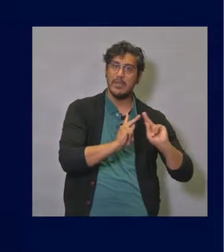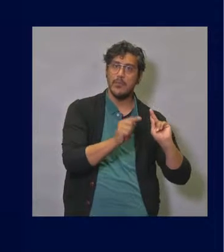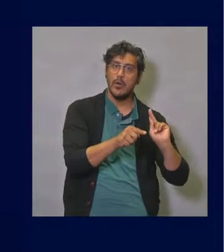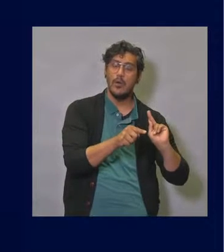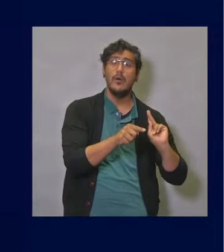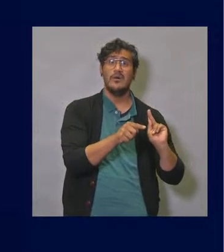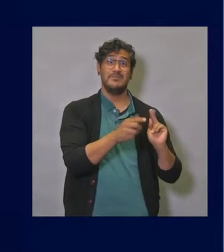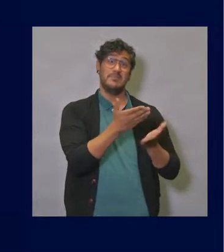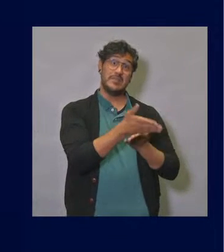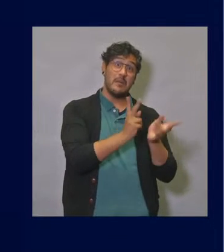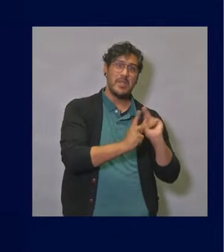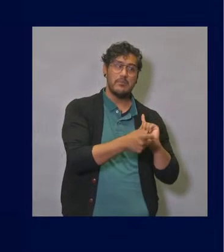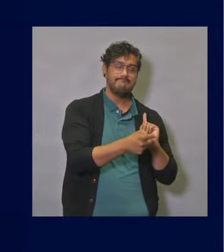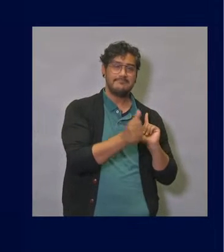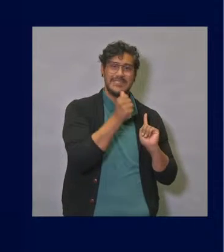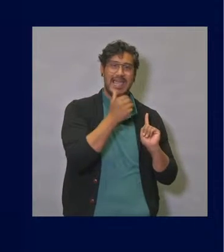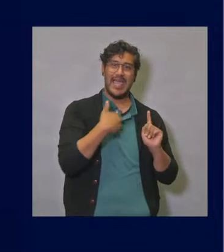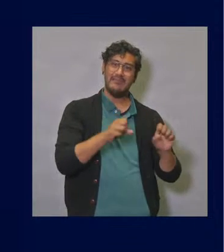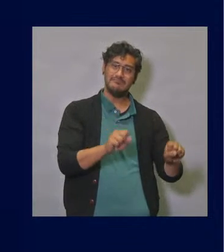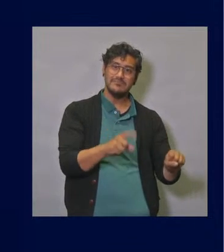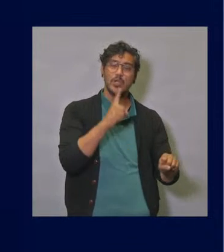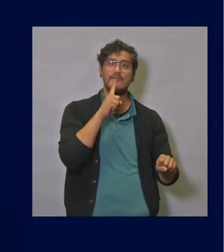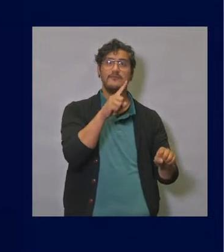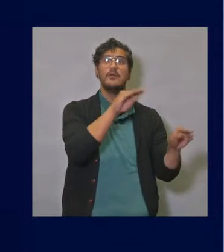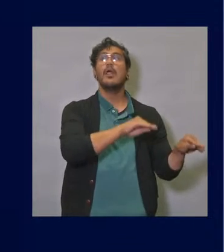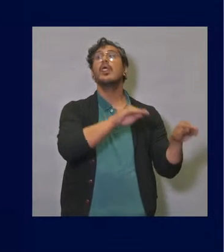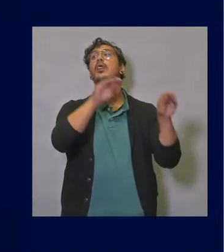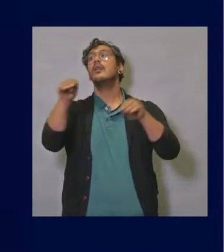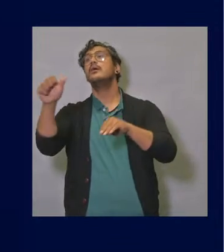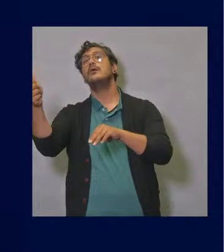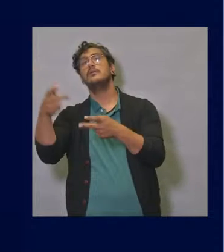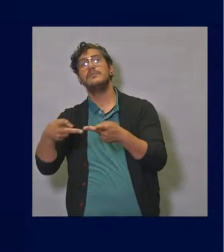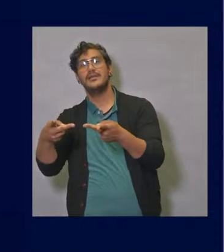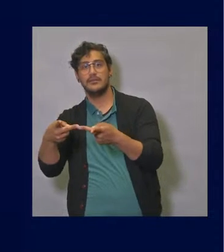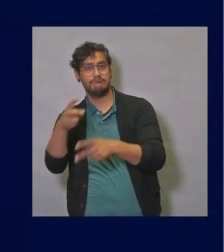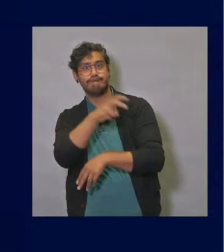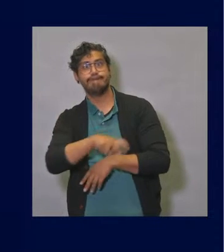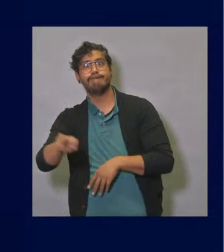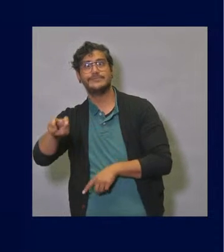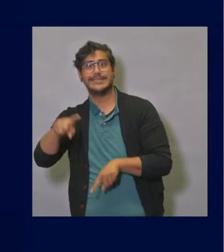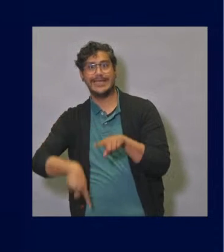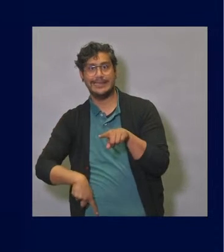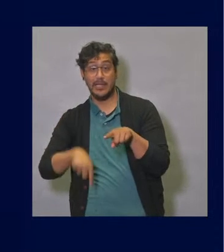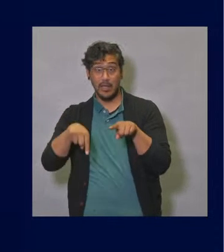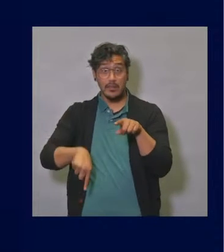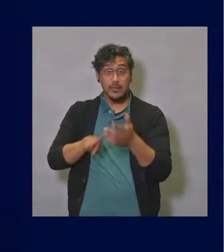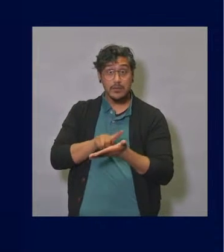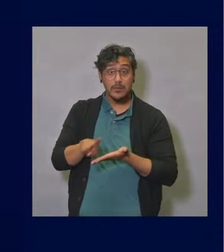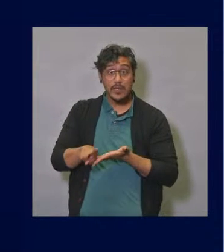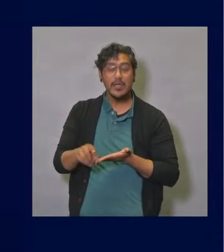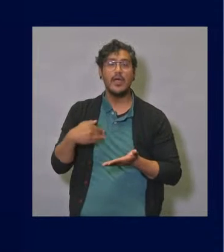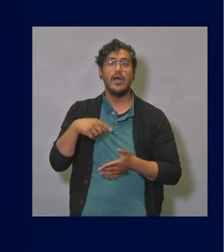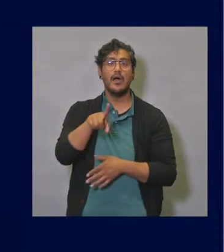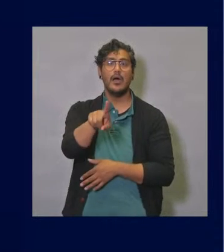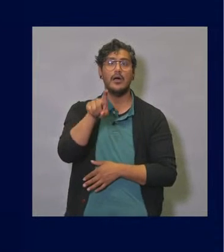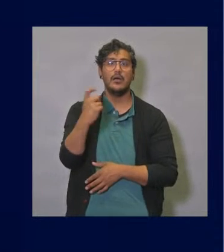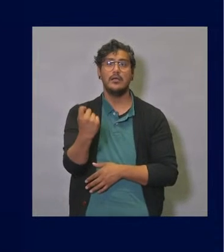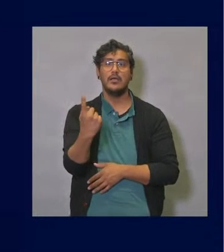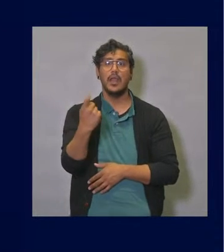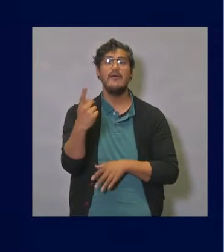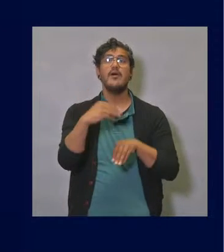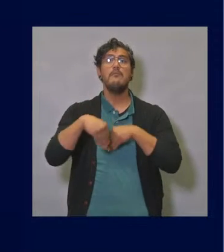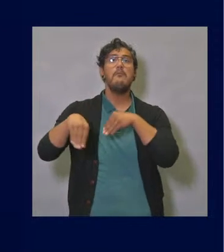have limited ability to get to one of the established vaccination sites. This week, we have 111